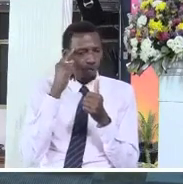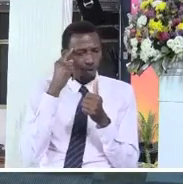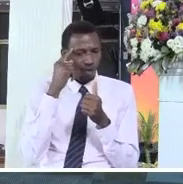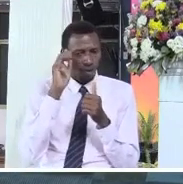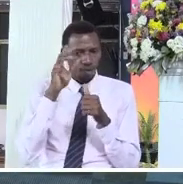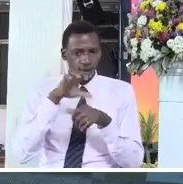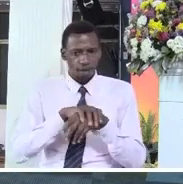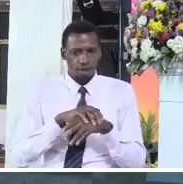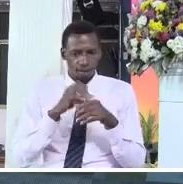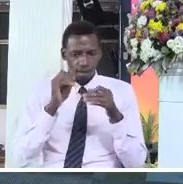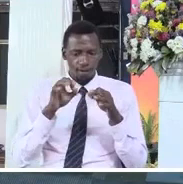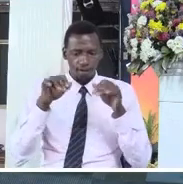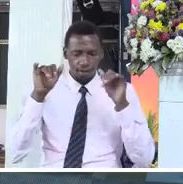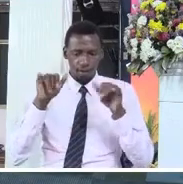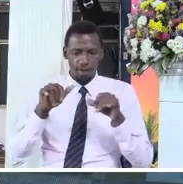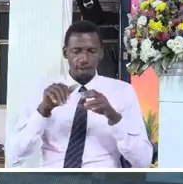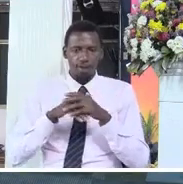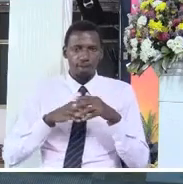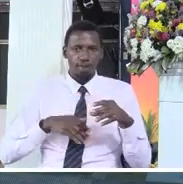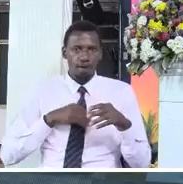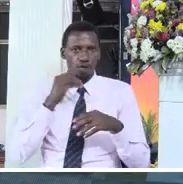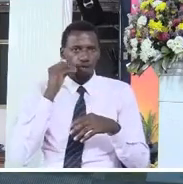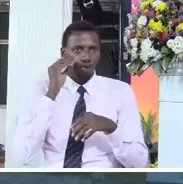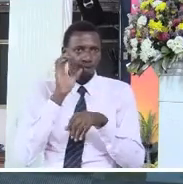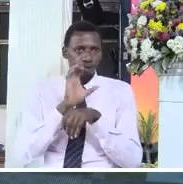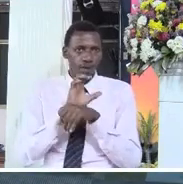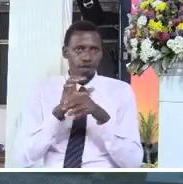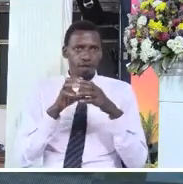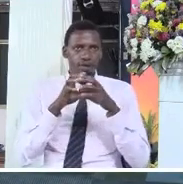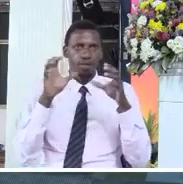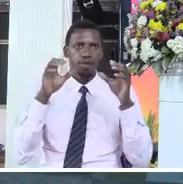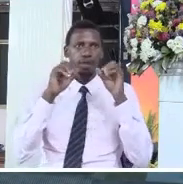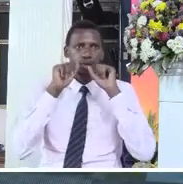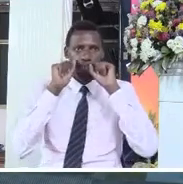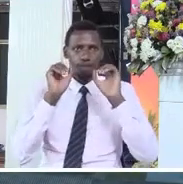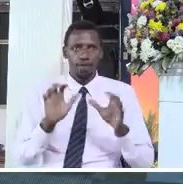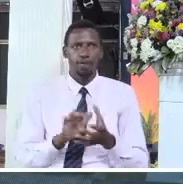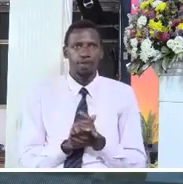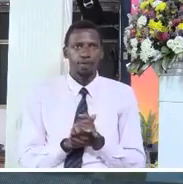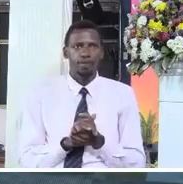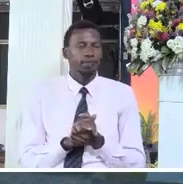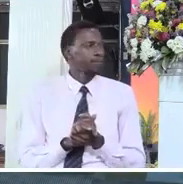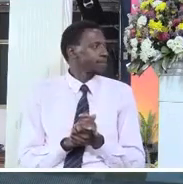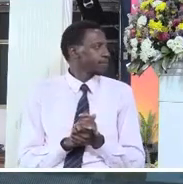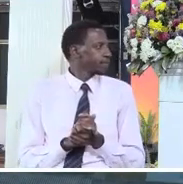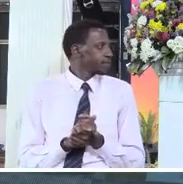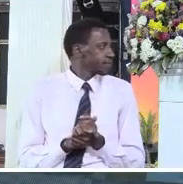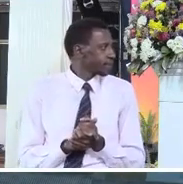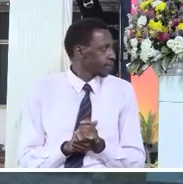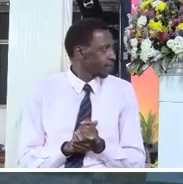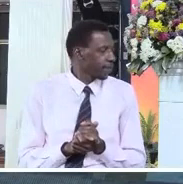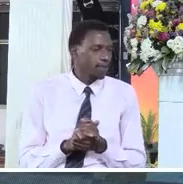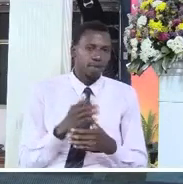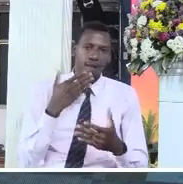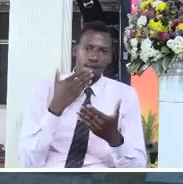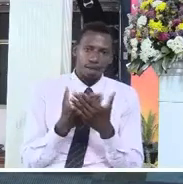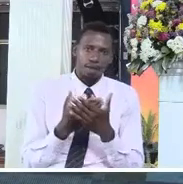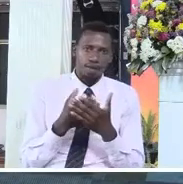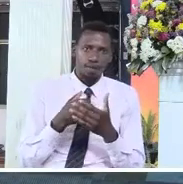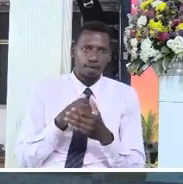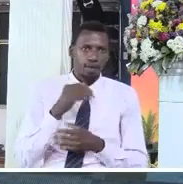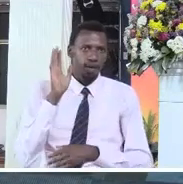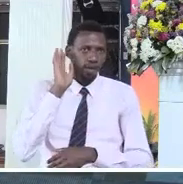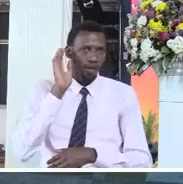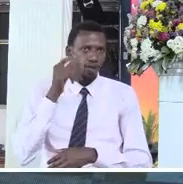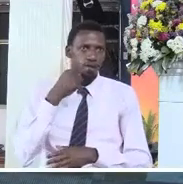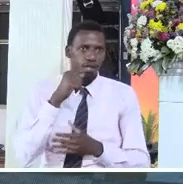church. And yeah, it has been a great blessing indeed. Thanks, Natalie. What I hear you saying is that, you know,